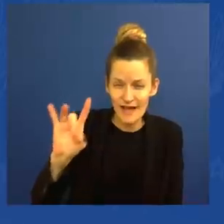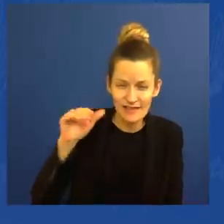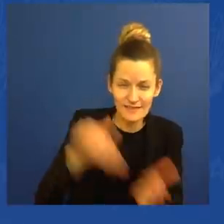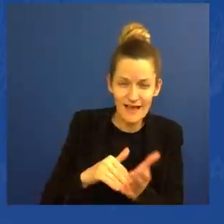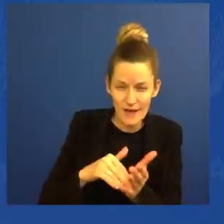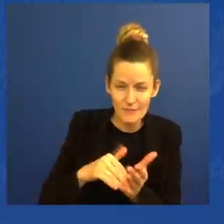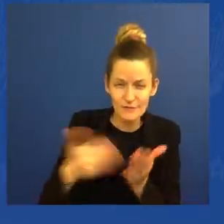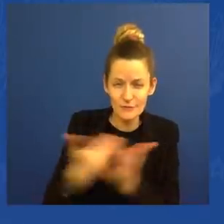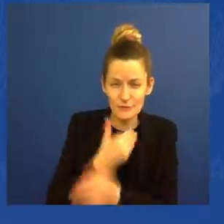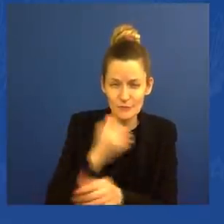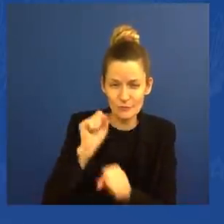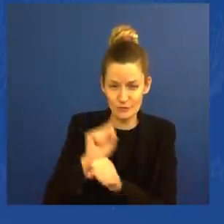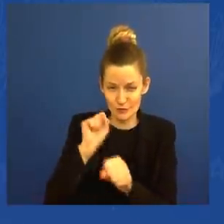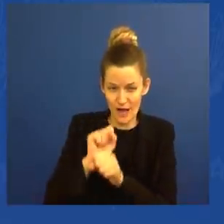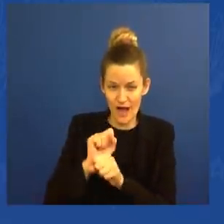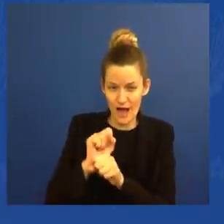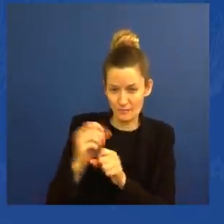grew at